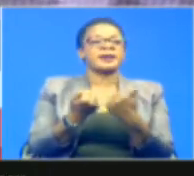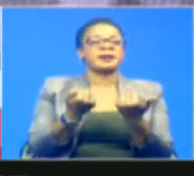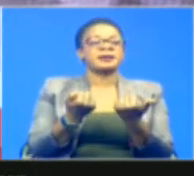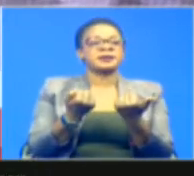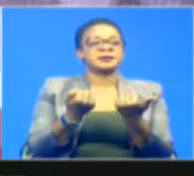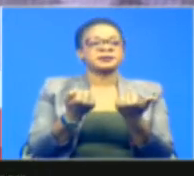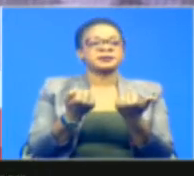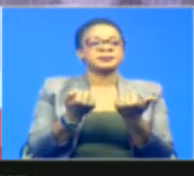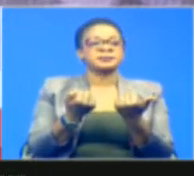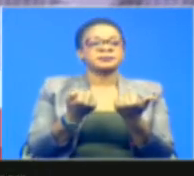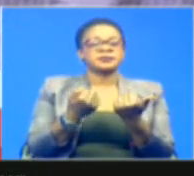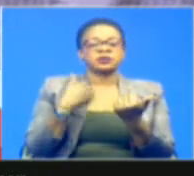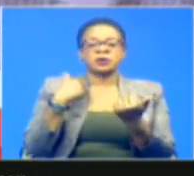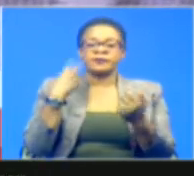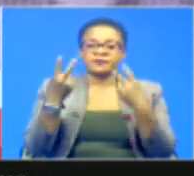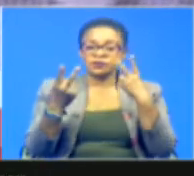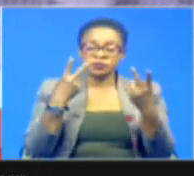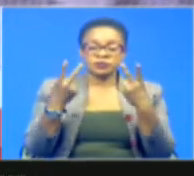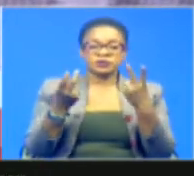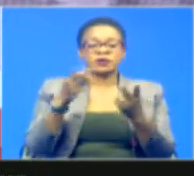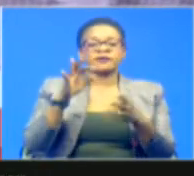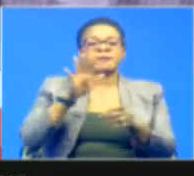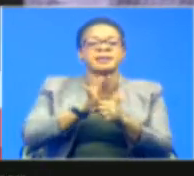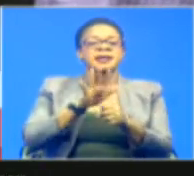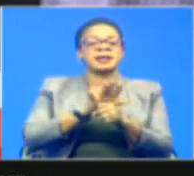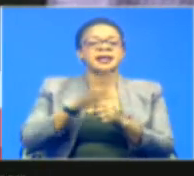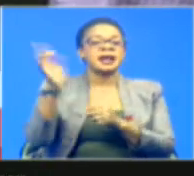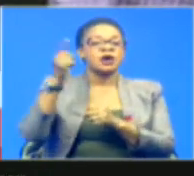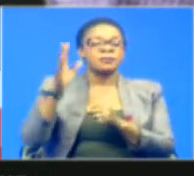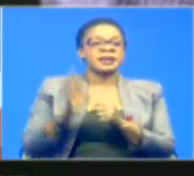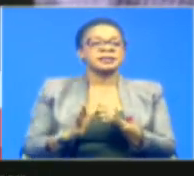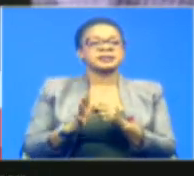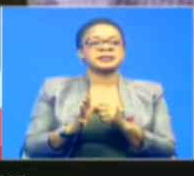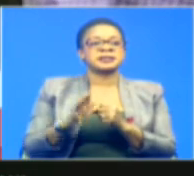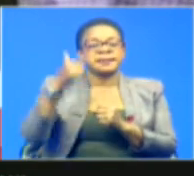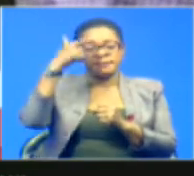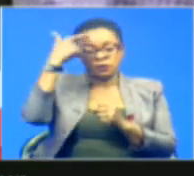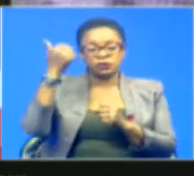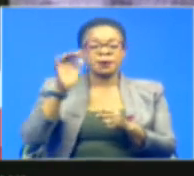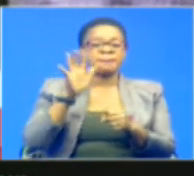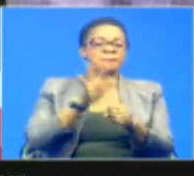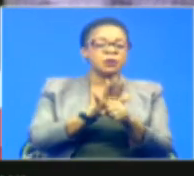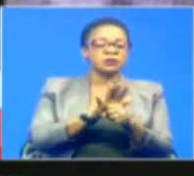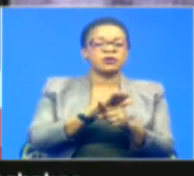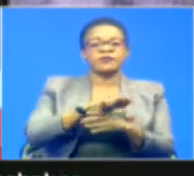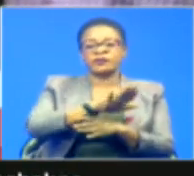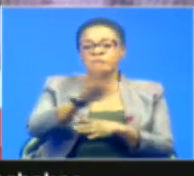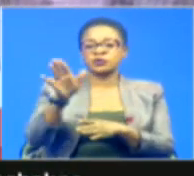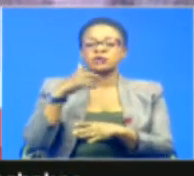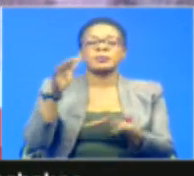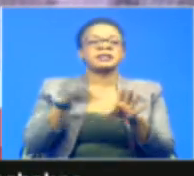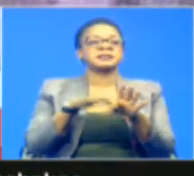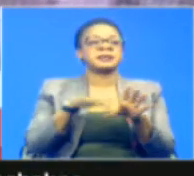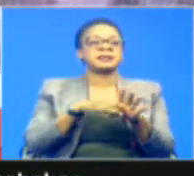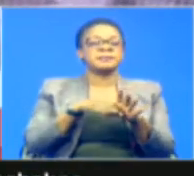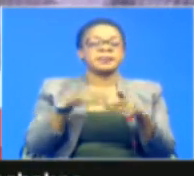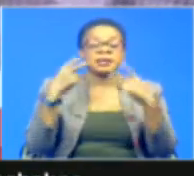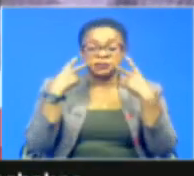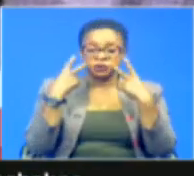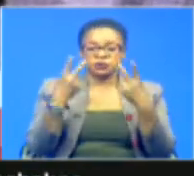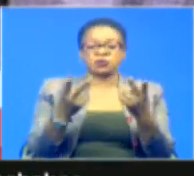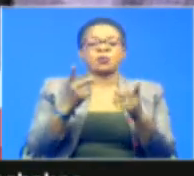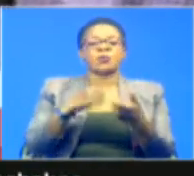and to get views of many Nairobians, because many of those who participated really saw